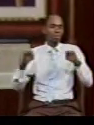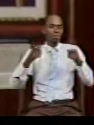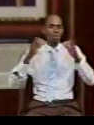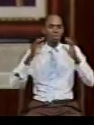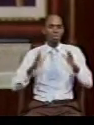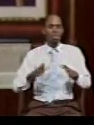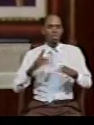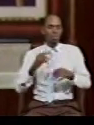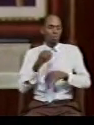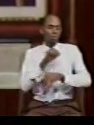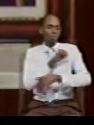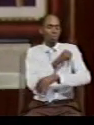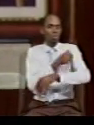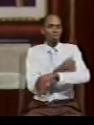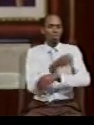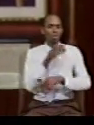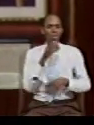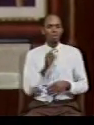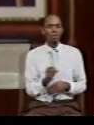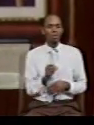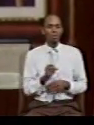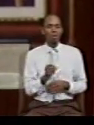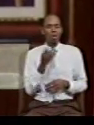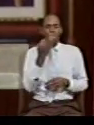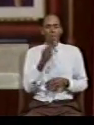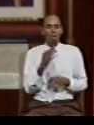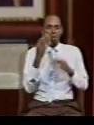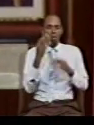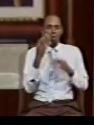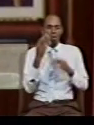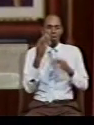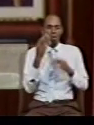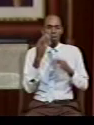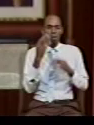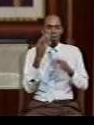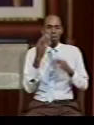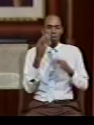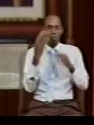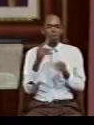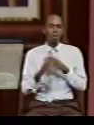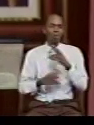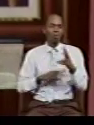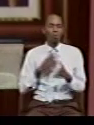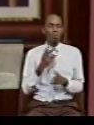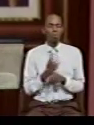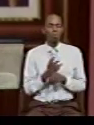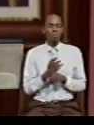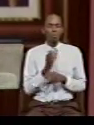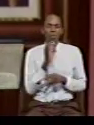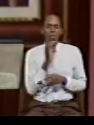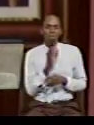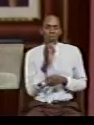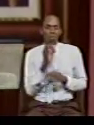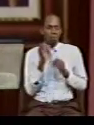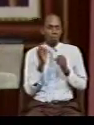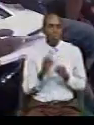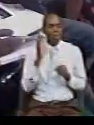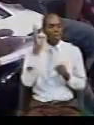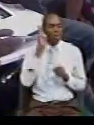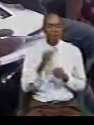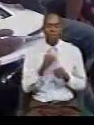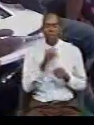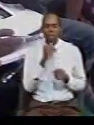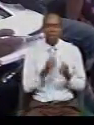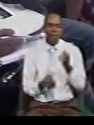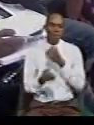the authorities of darkness, of the darkness of the world. Occultic power will not overcome you.